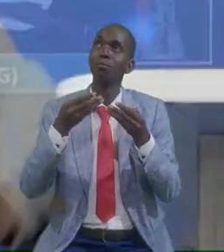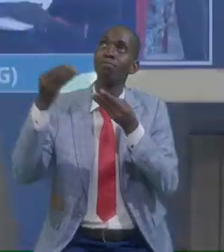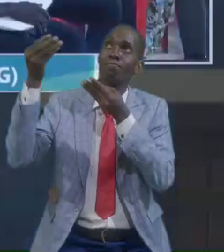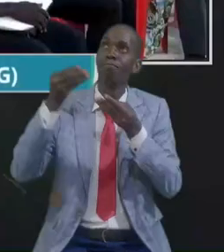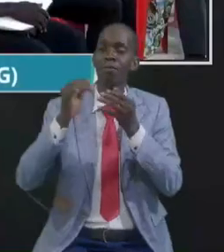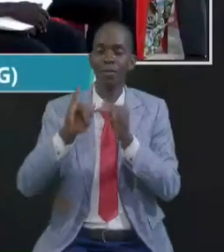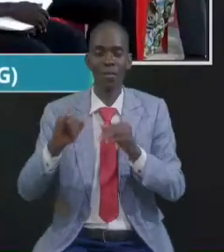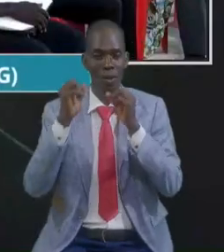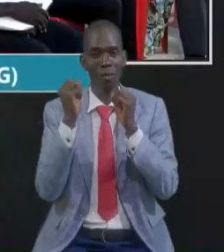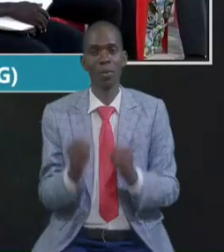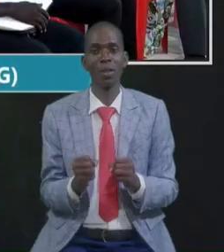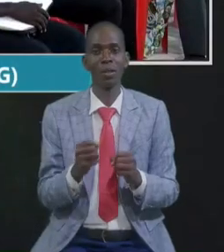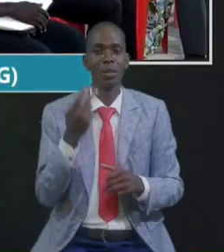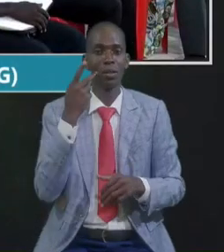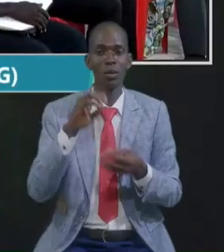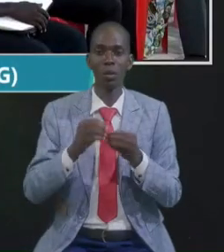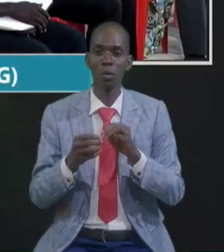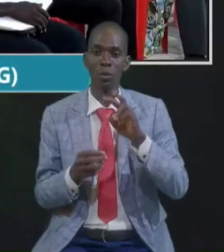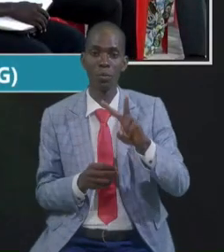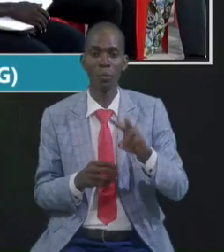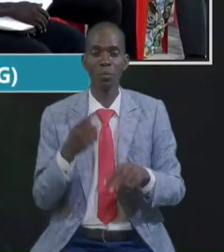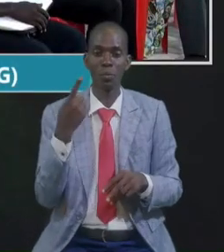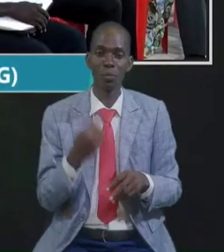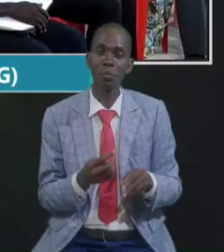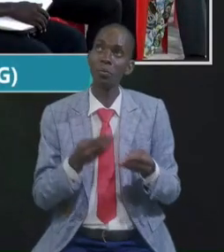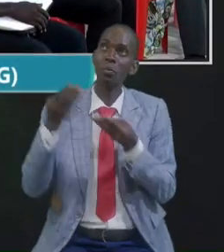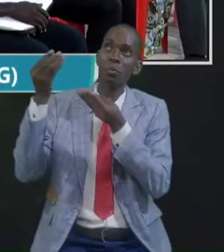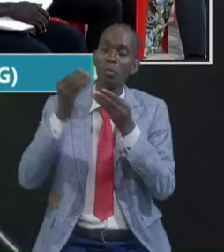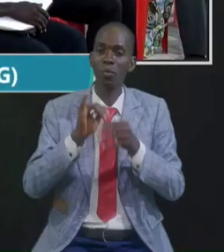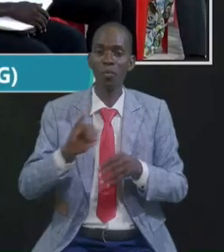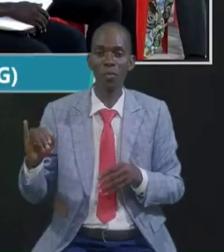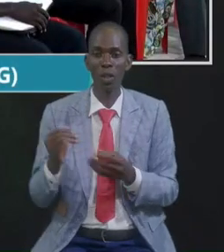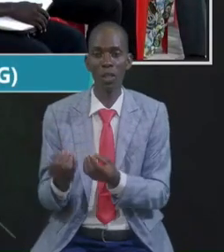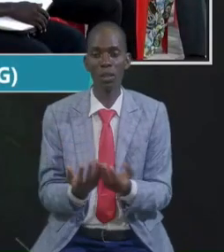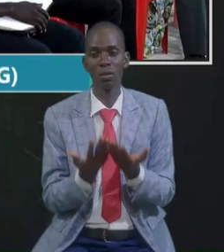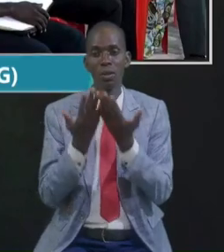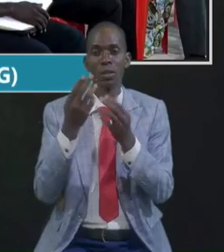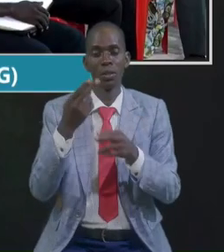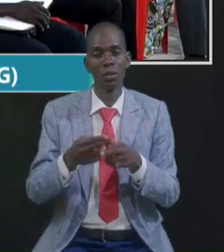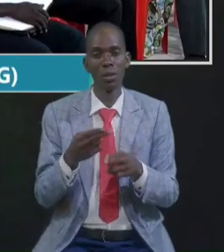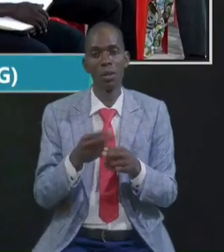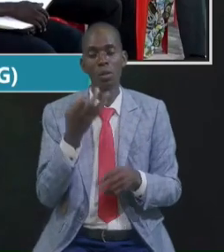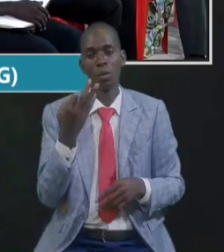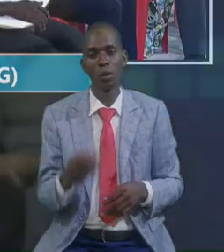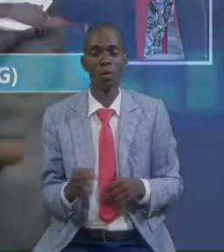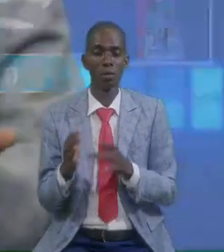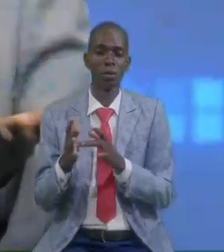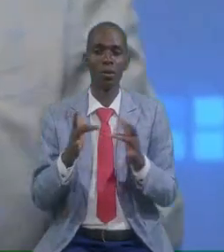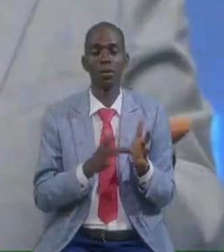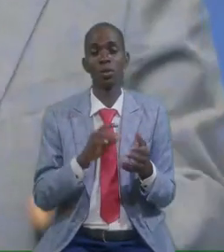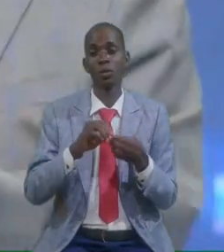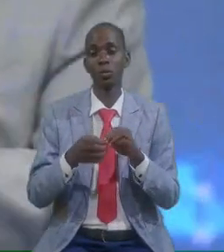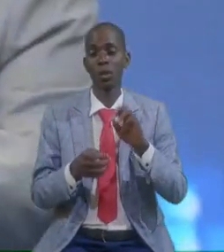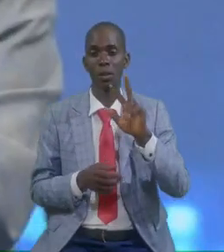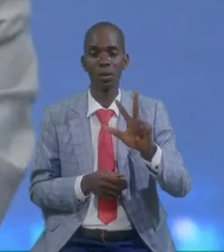agency. Number two, the mediating, propitiating name of Jesus. Number three